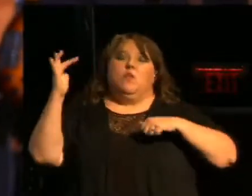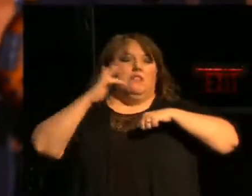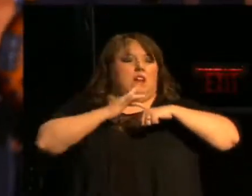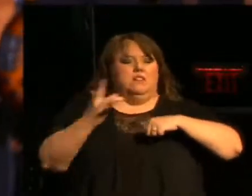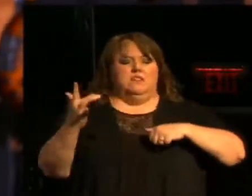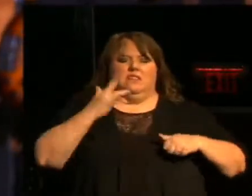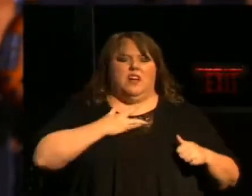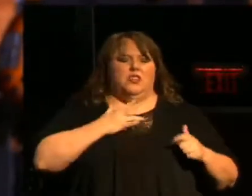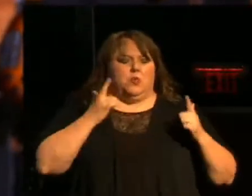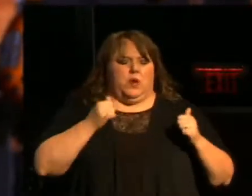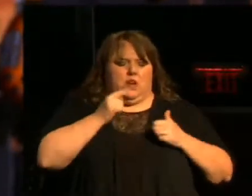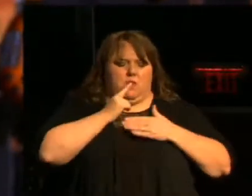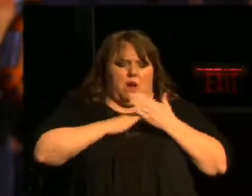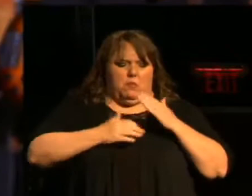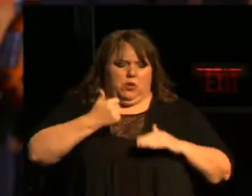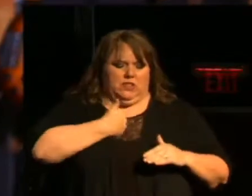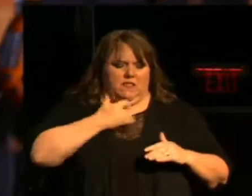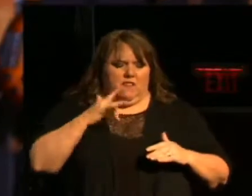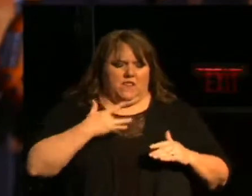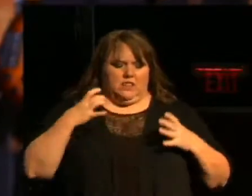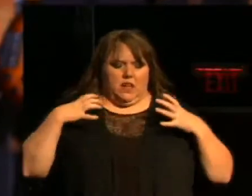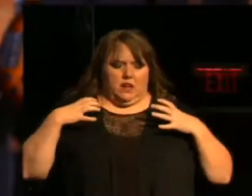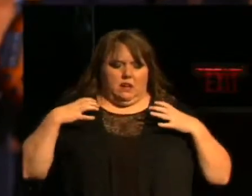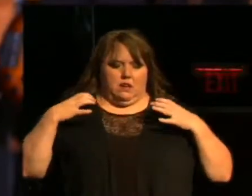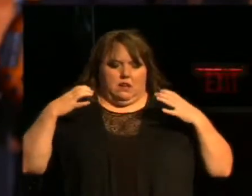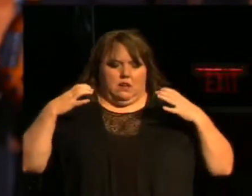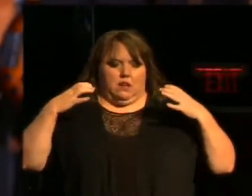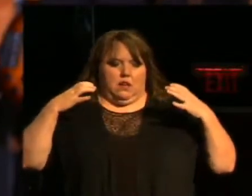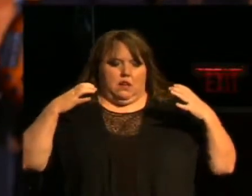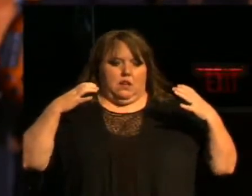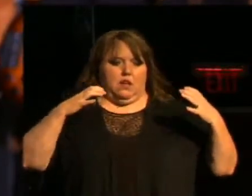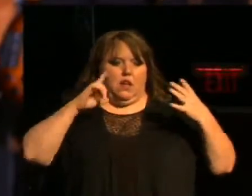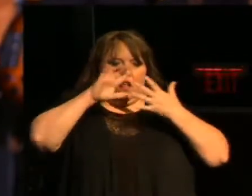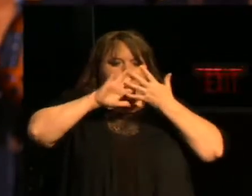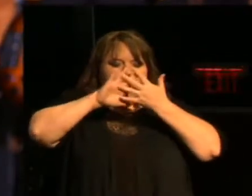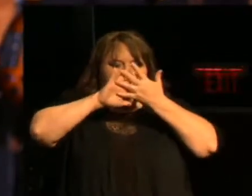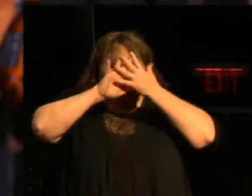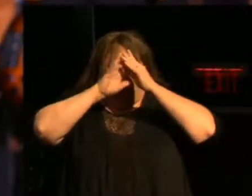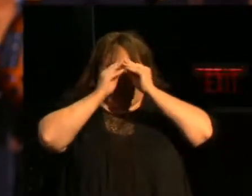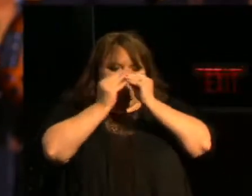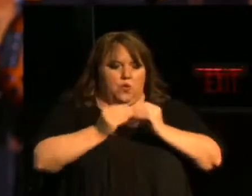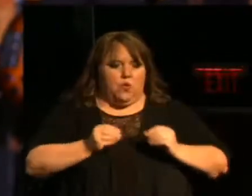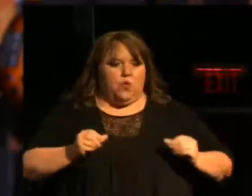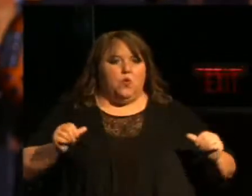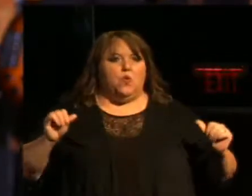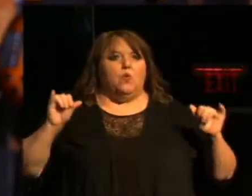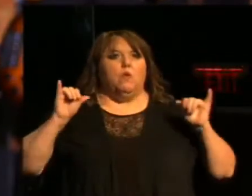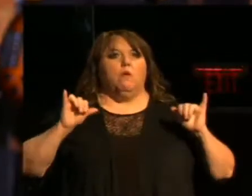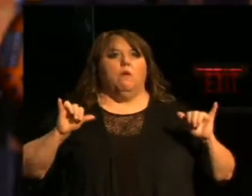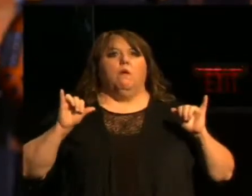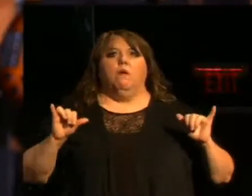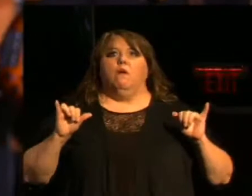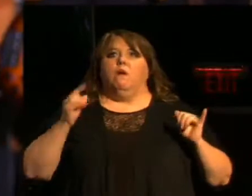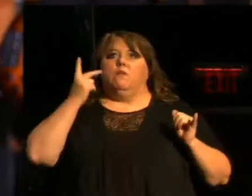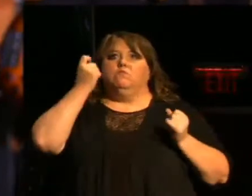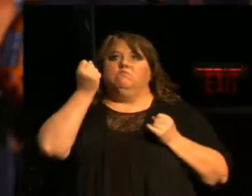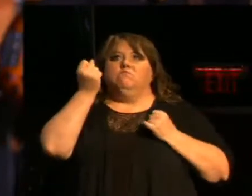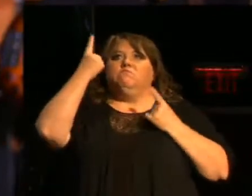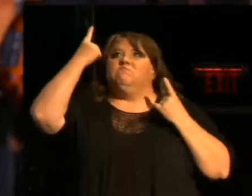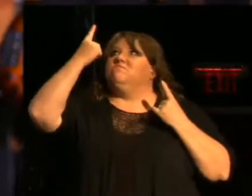pray, seek my face, and turn from their wicked ways, then I will hear from heaven, forgive their sin, and heal their land.